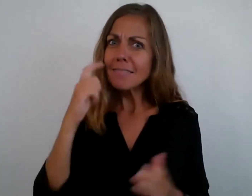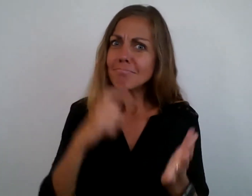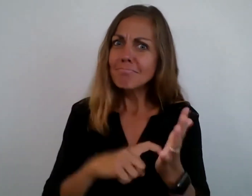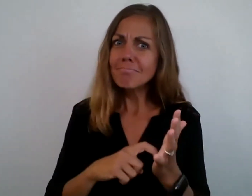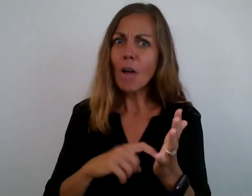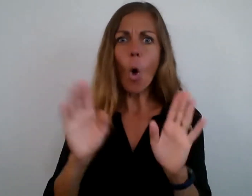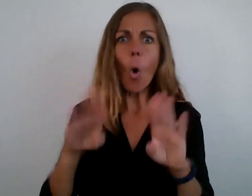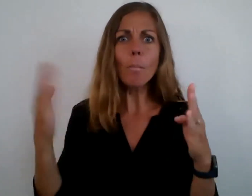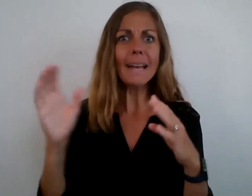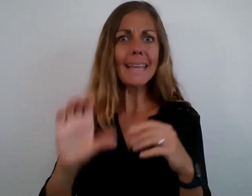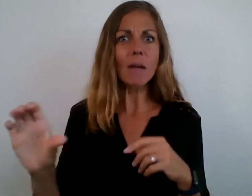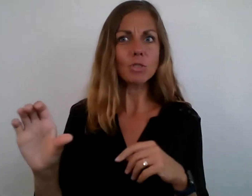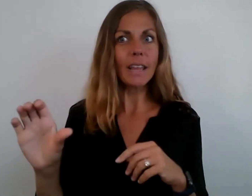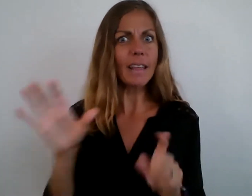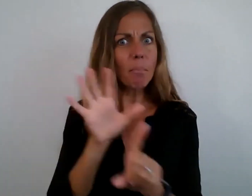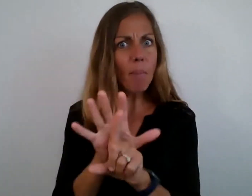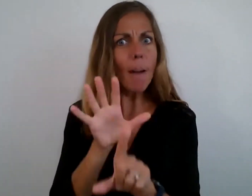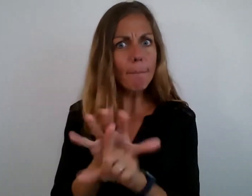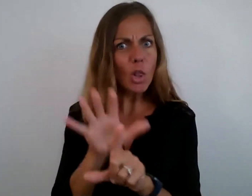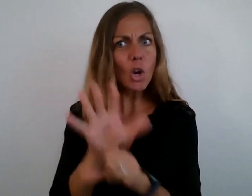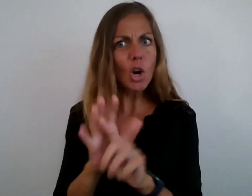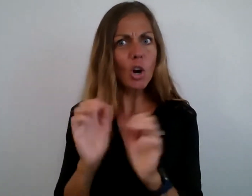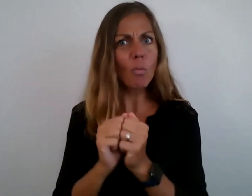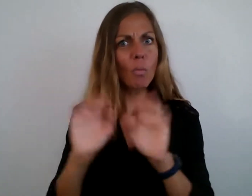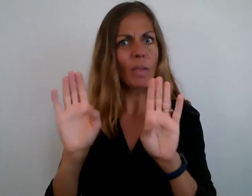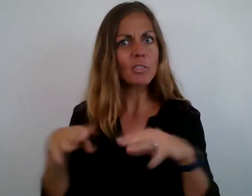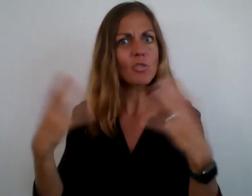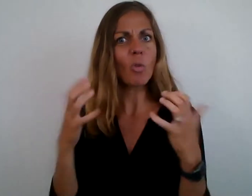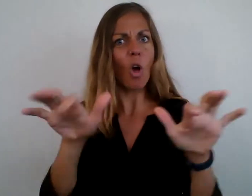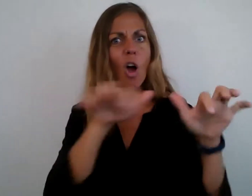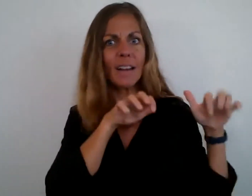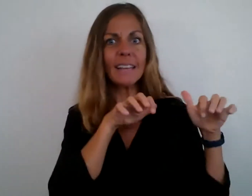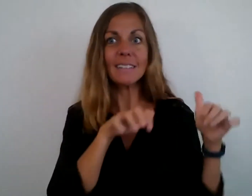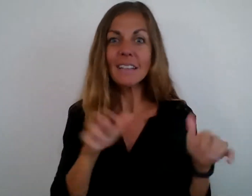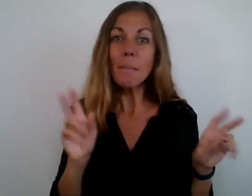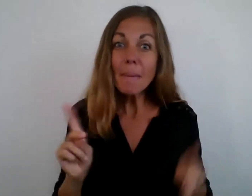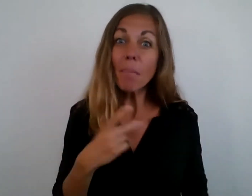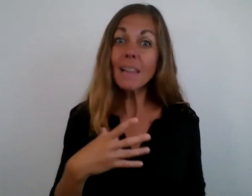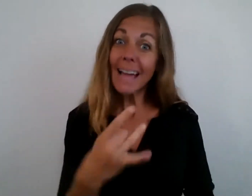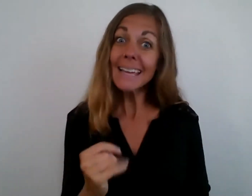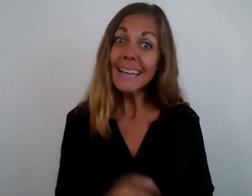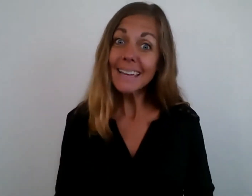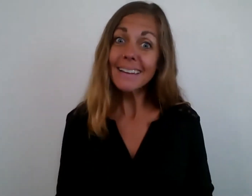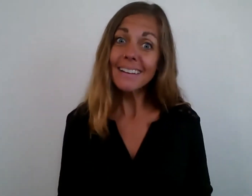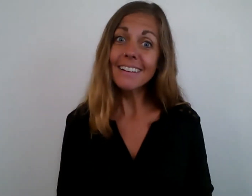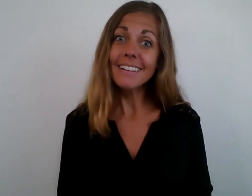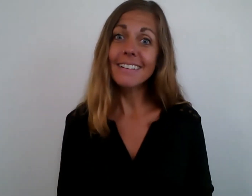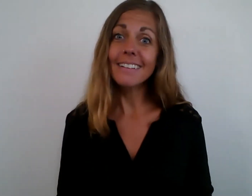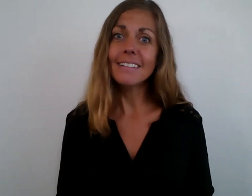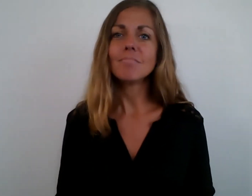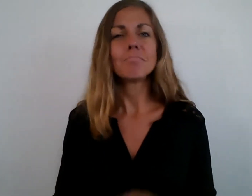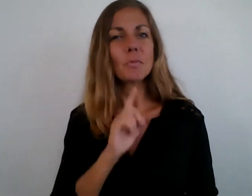captioning among the general audience and how much they like it. It really speaks to